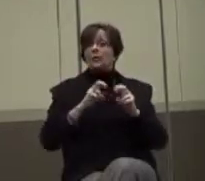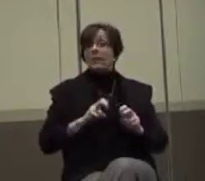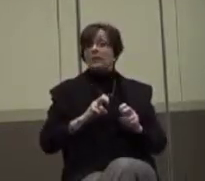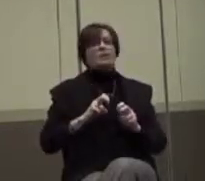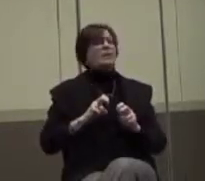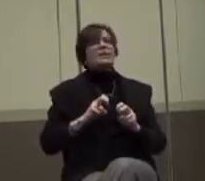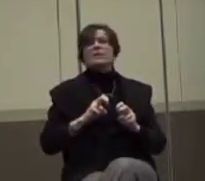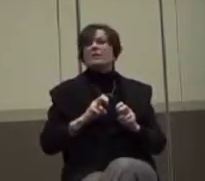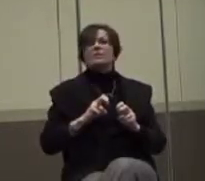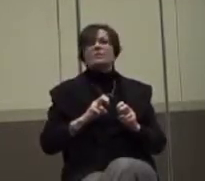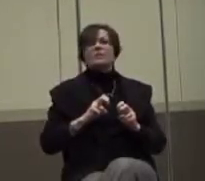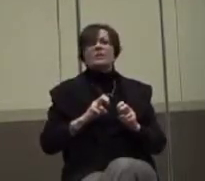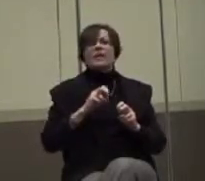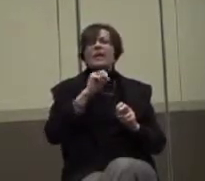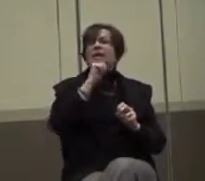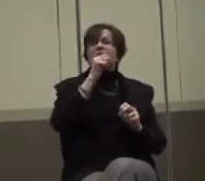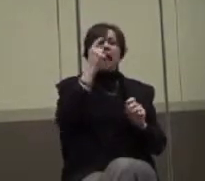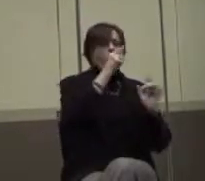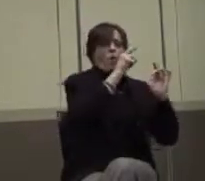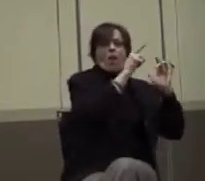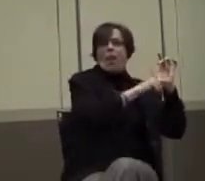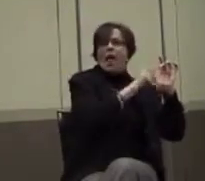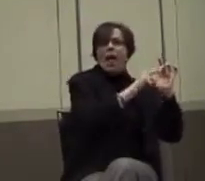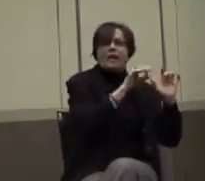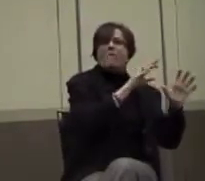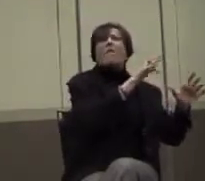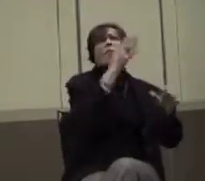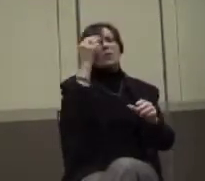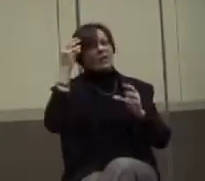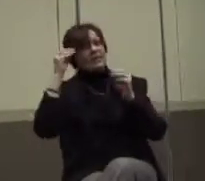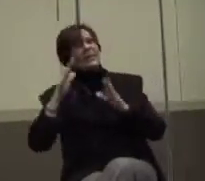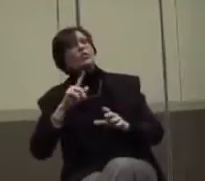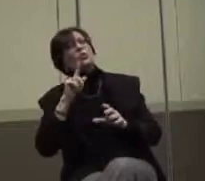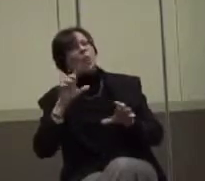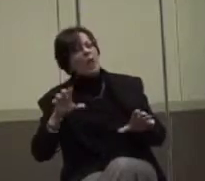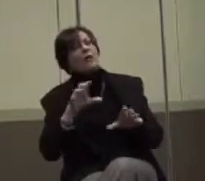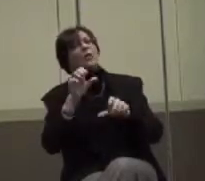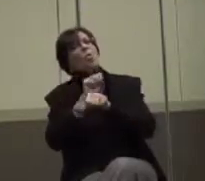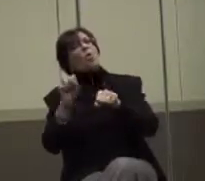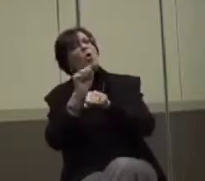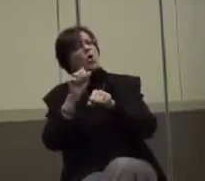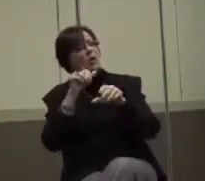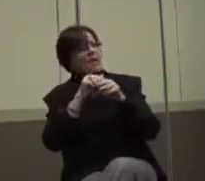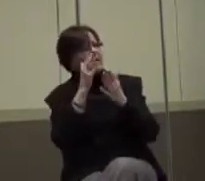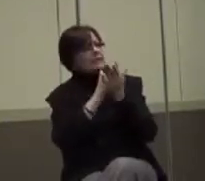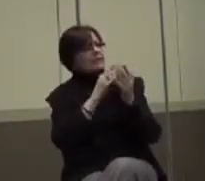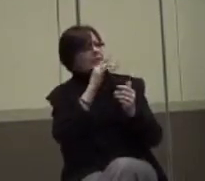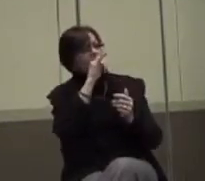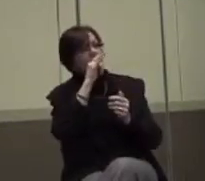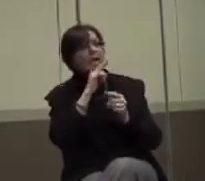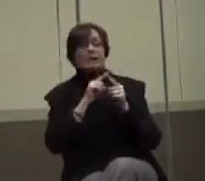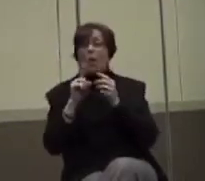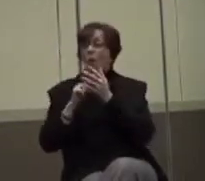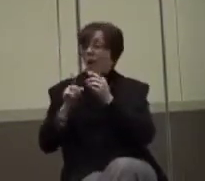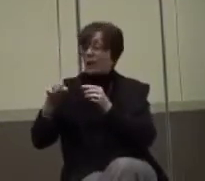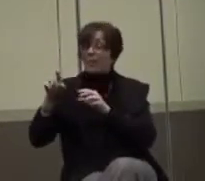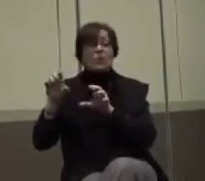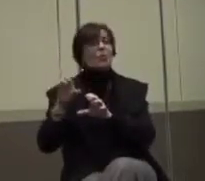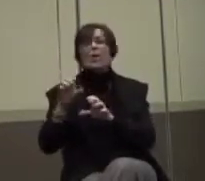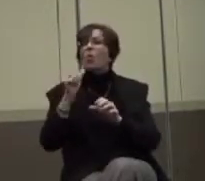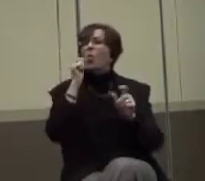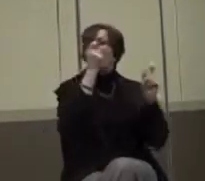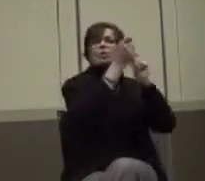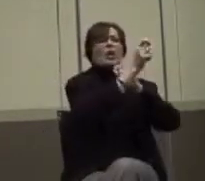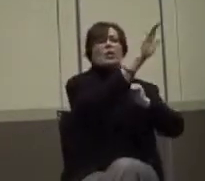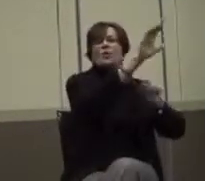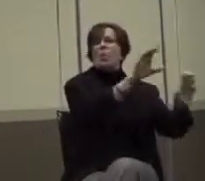lack of effort. Teachers put a lot of work into some of these kids, but what they're doing will never change their behavior. They're feeding right into